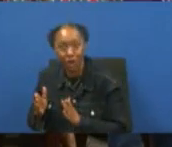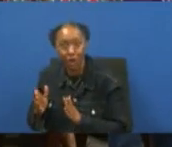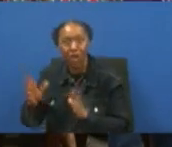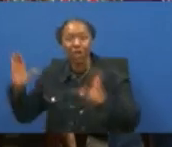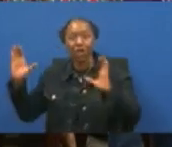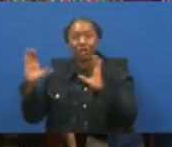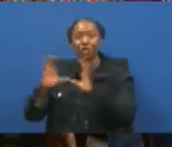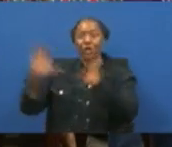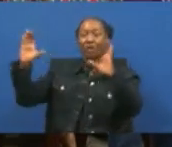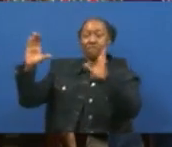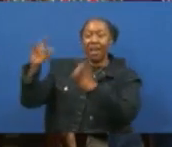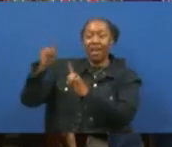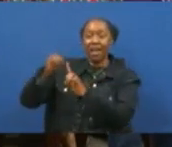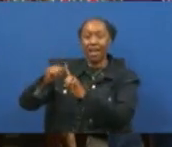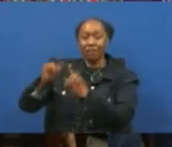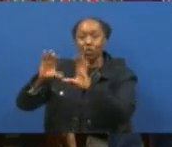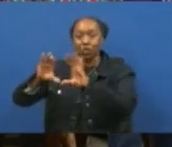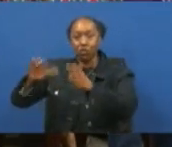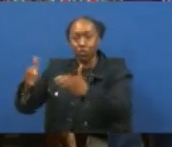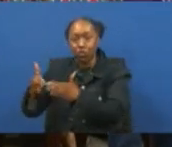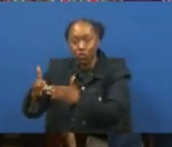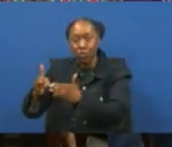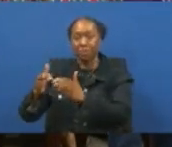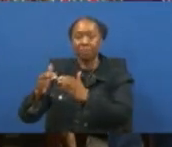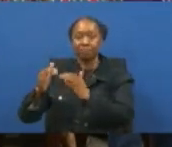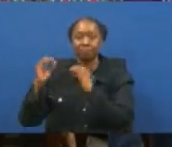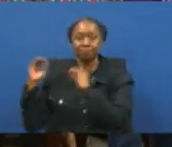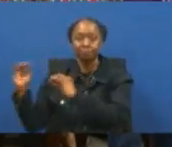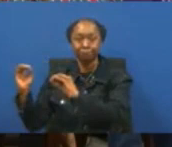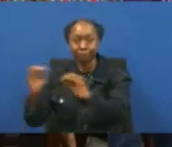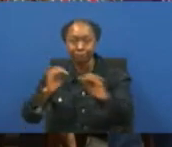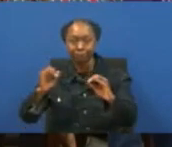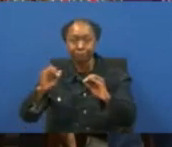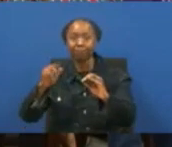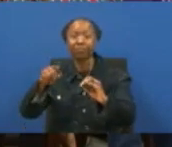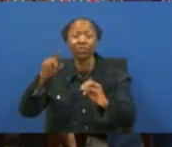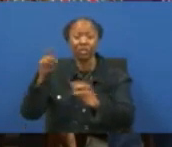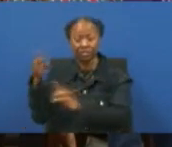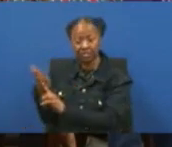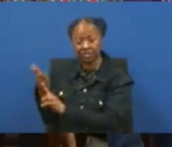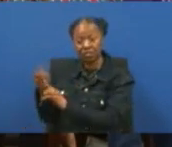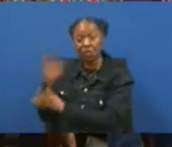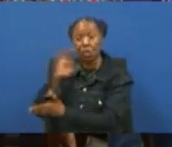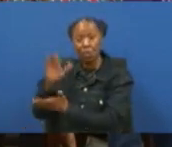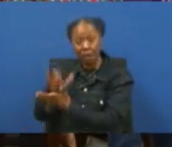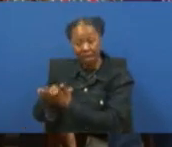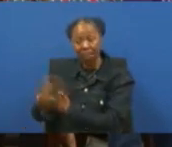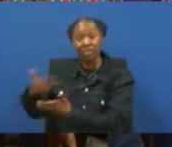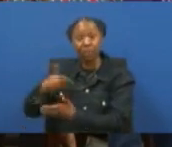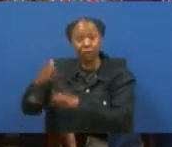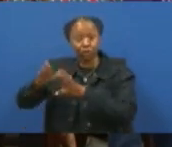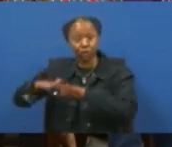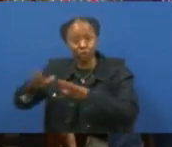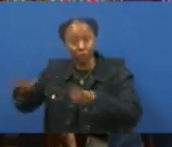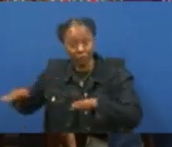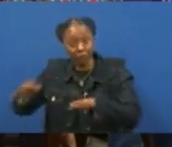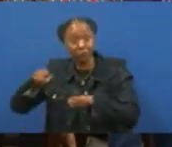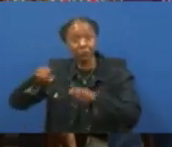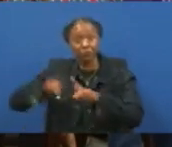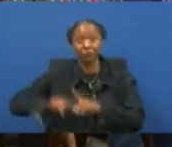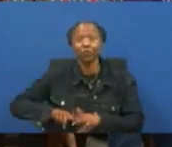group exercise instructor, wife, and of course, a mother. She began